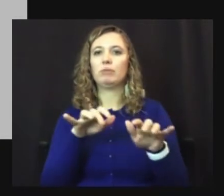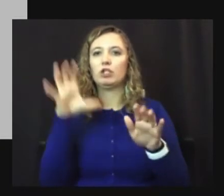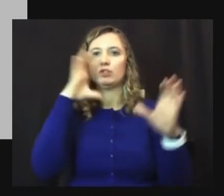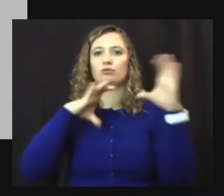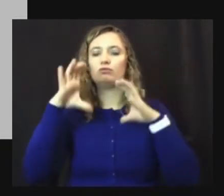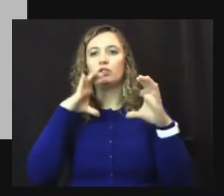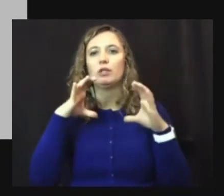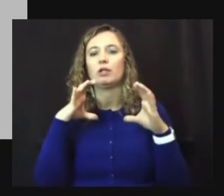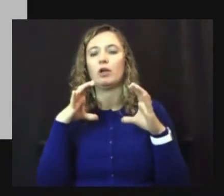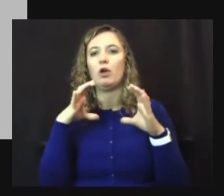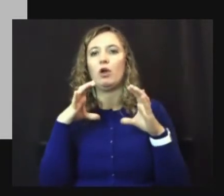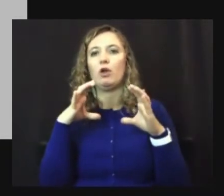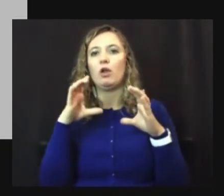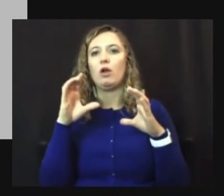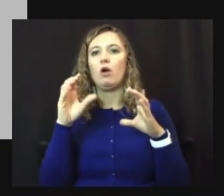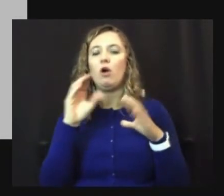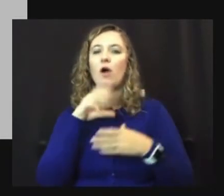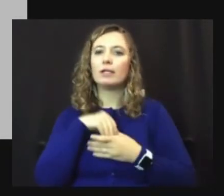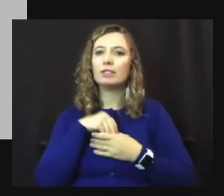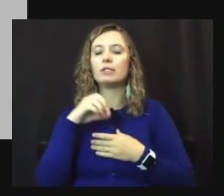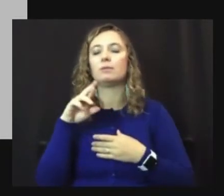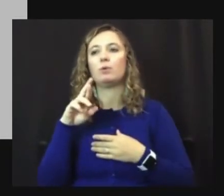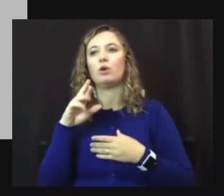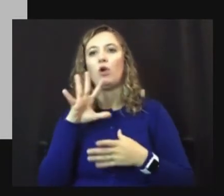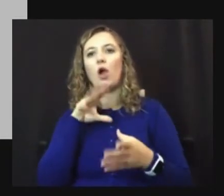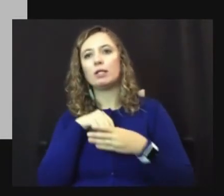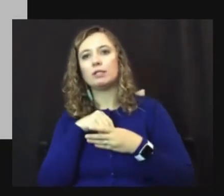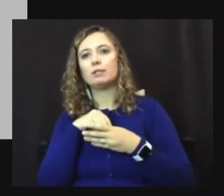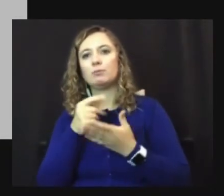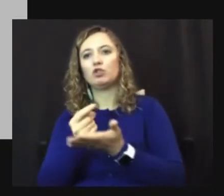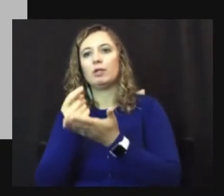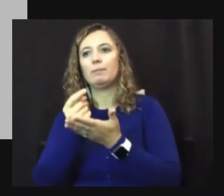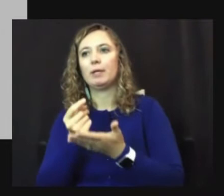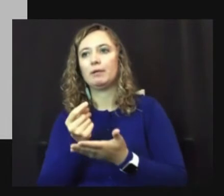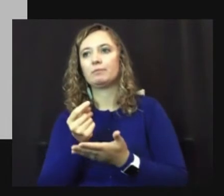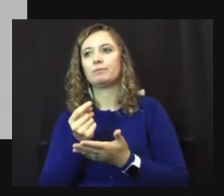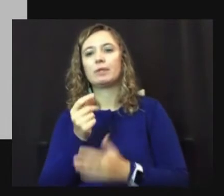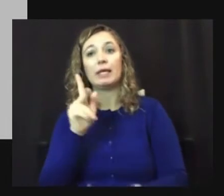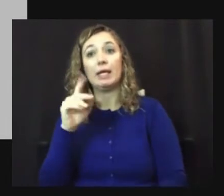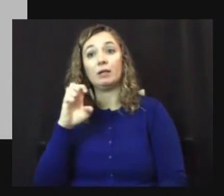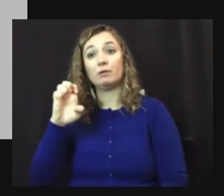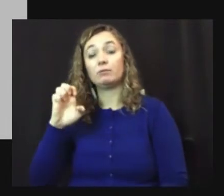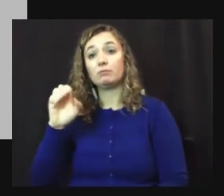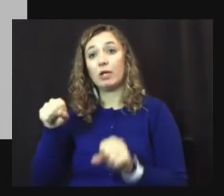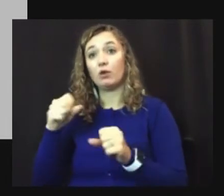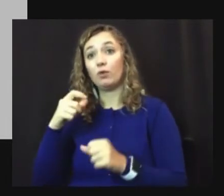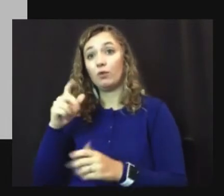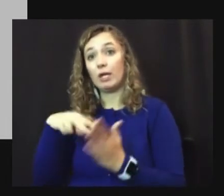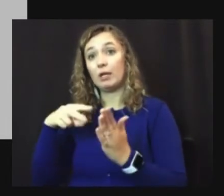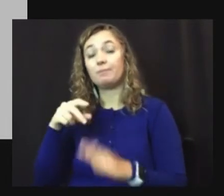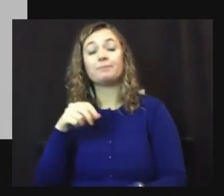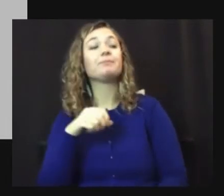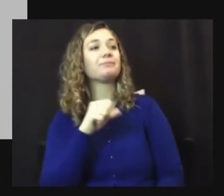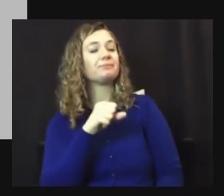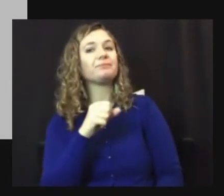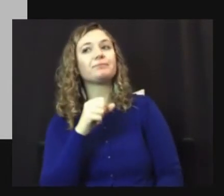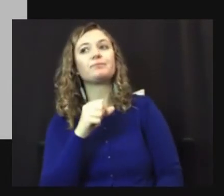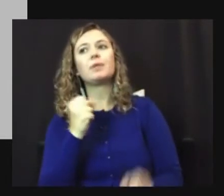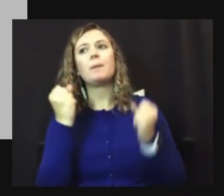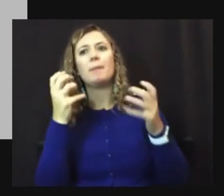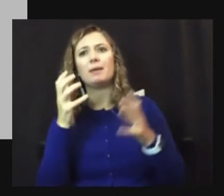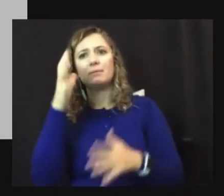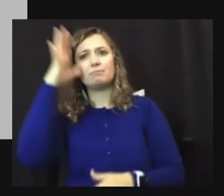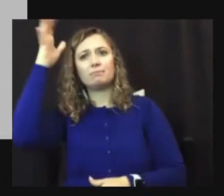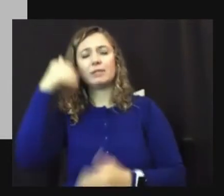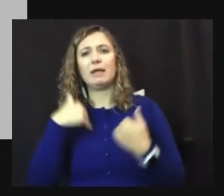autism treatment. Do you want to read this, Kate? Yeah. Many parents of children on the spectrum worry that their child